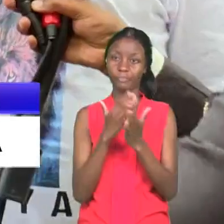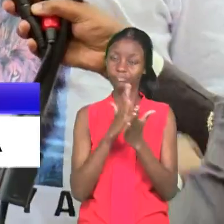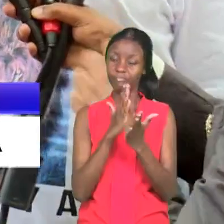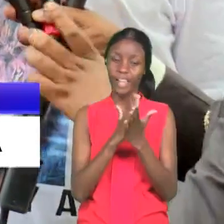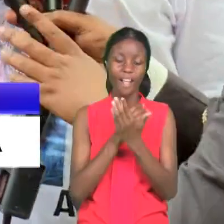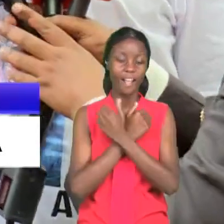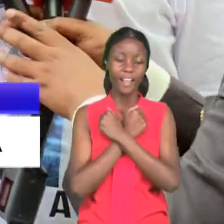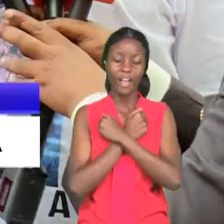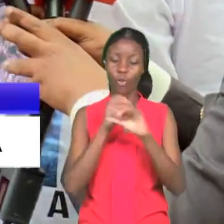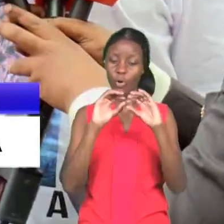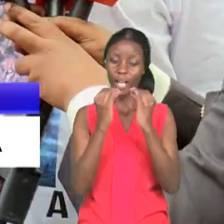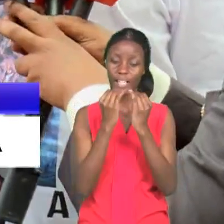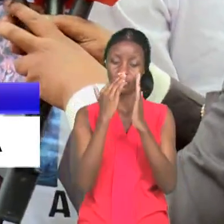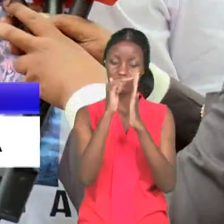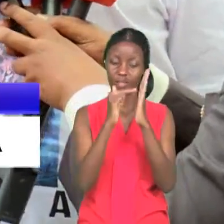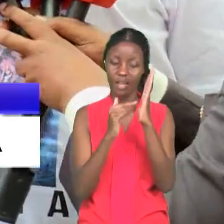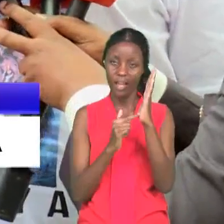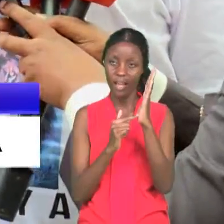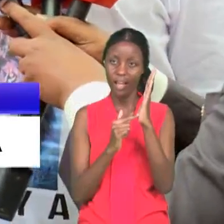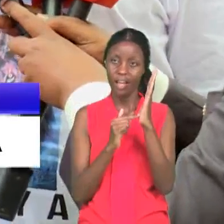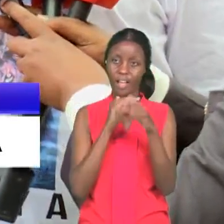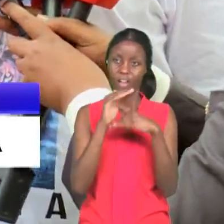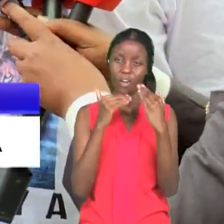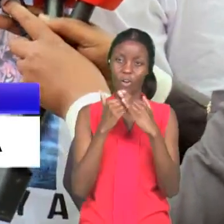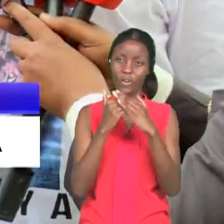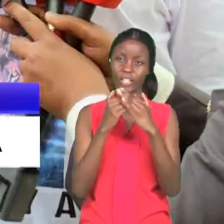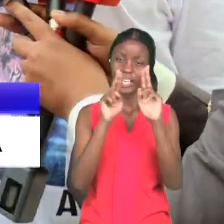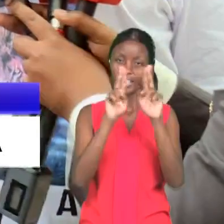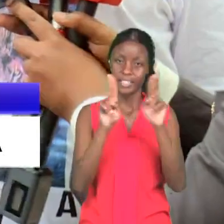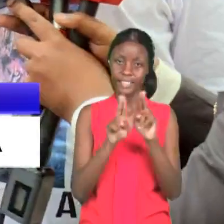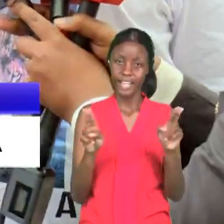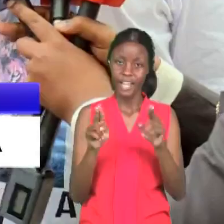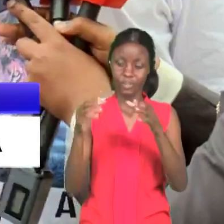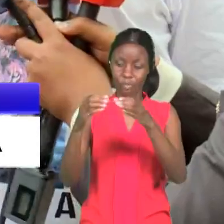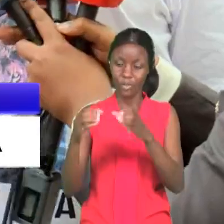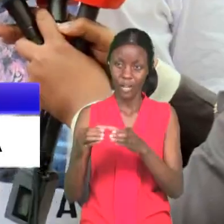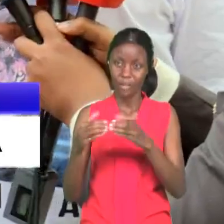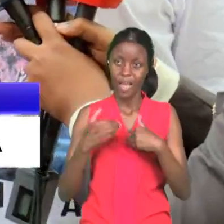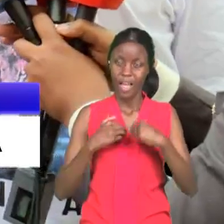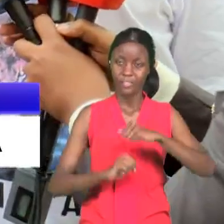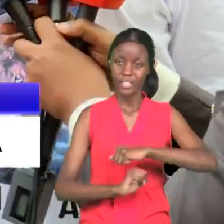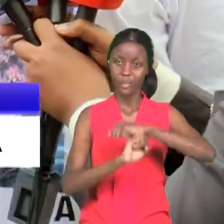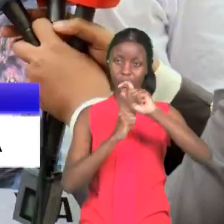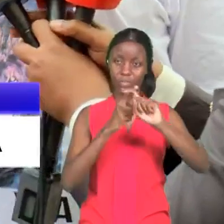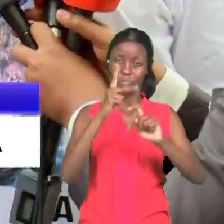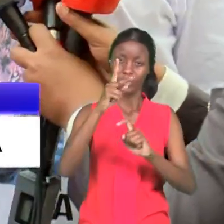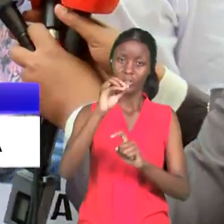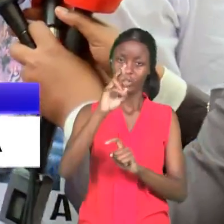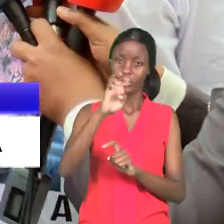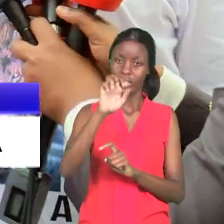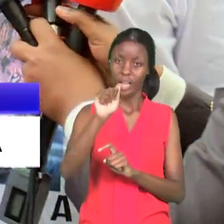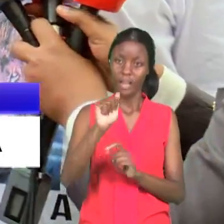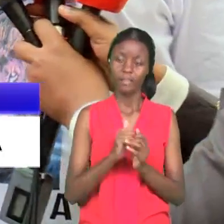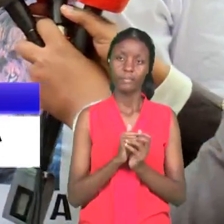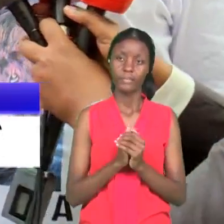organizational structure of the Chunju World Martial Arts Mastership. They have full support from the Korean government